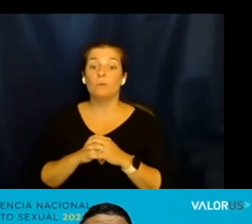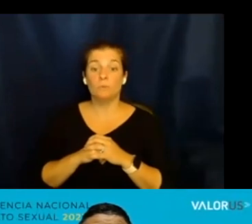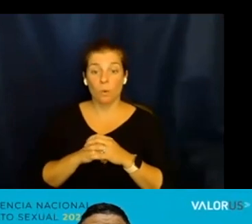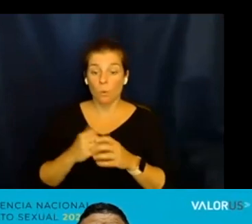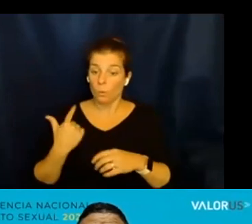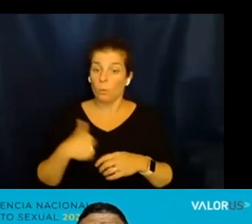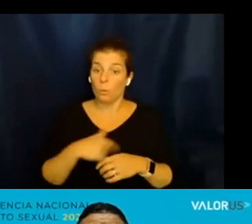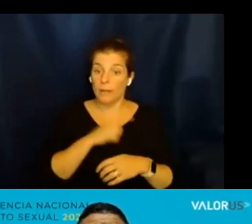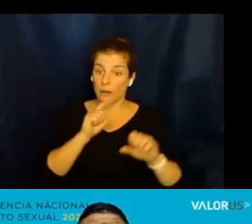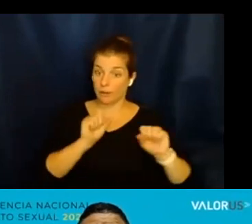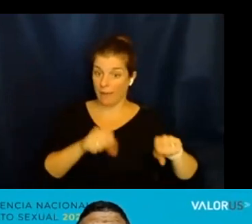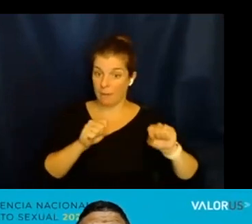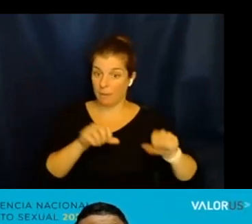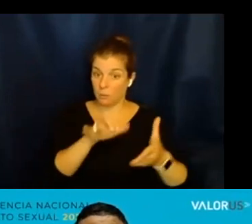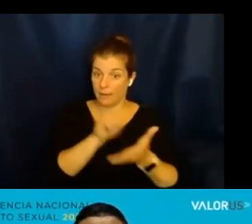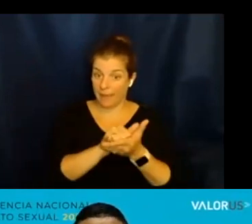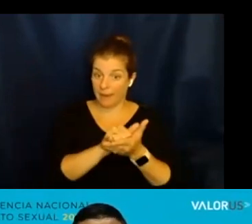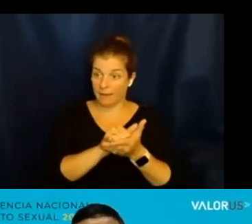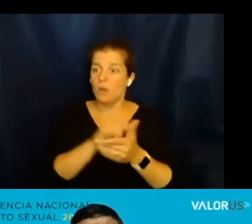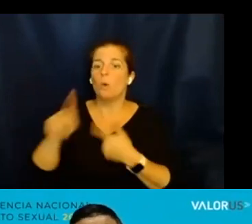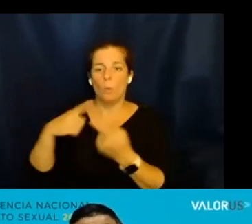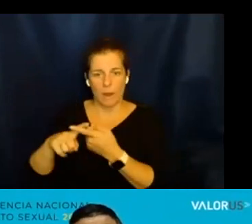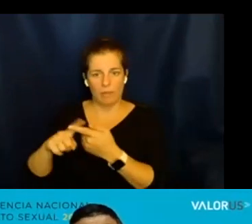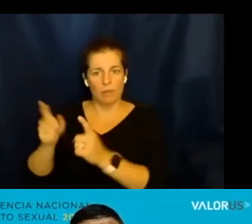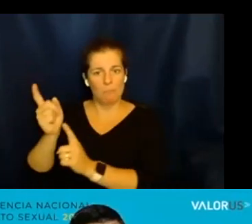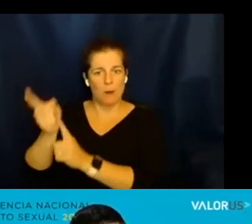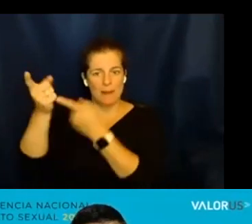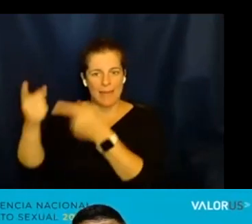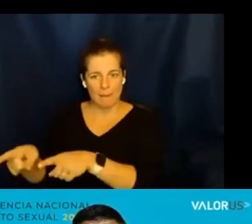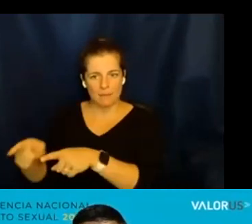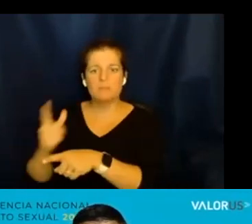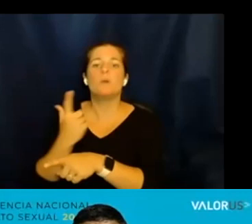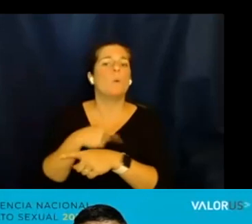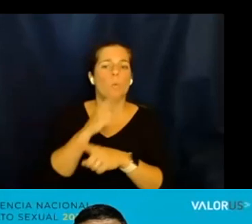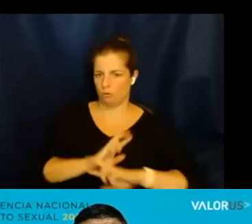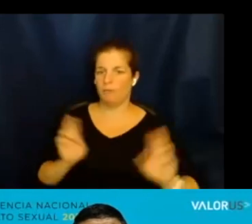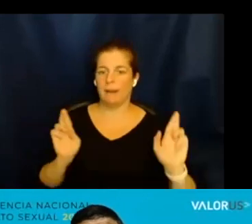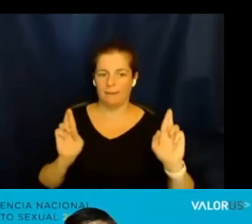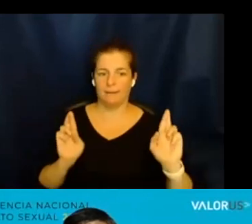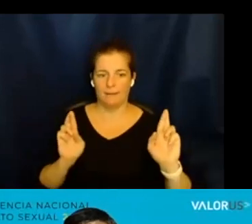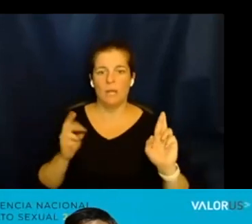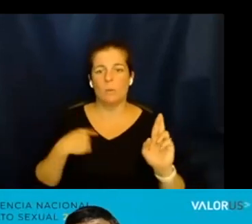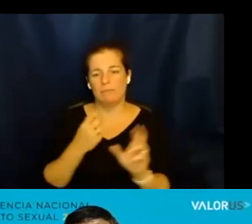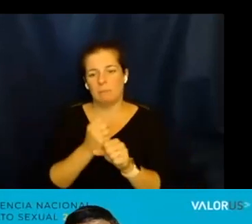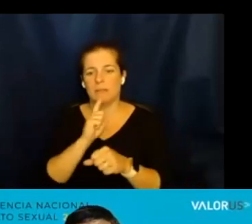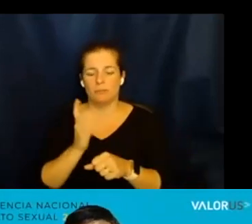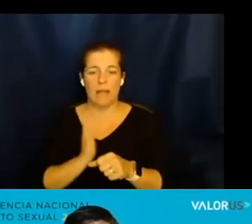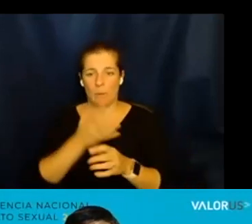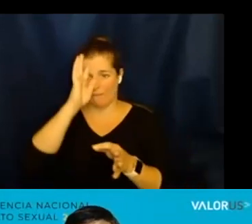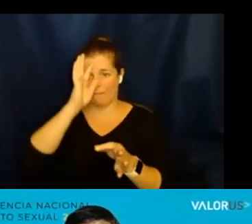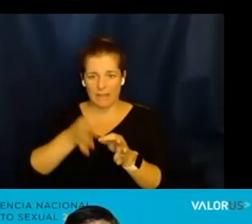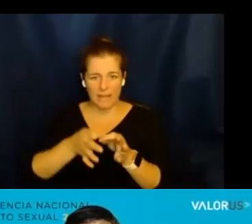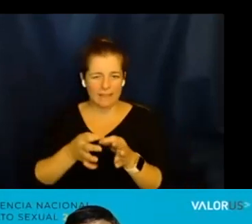when that moment comes, I think we will make such a difference. Then I think we're going to have a more dynamic faith, a more dynamic